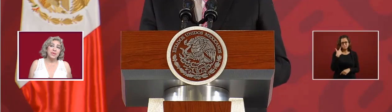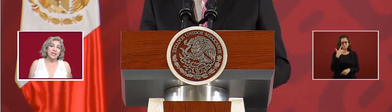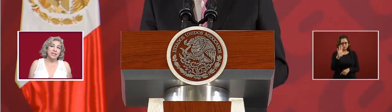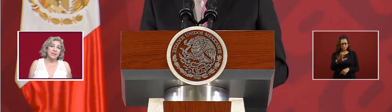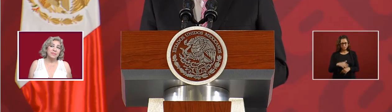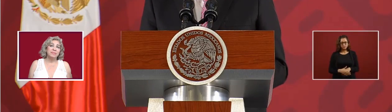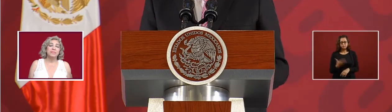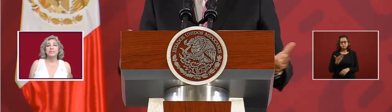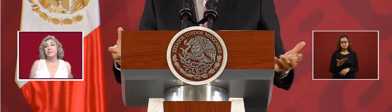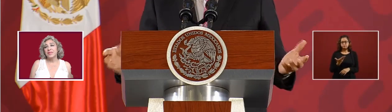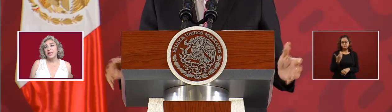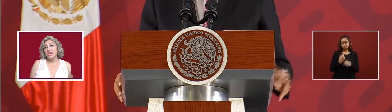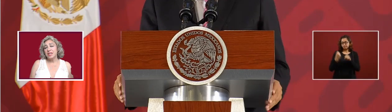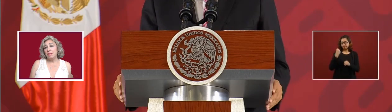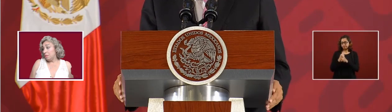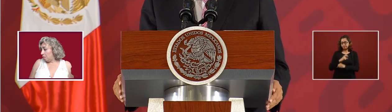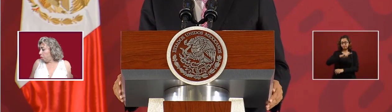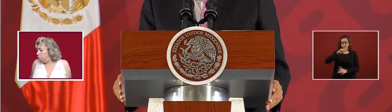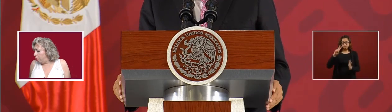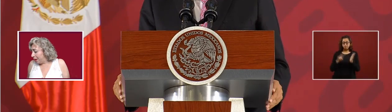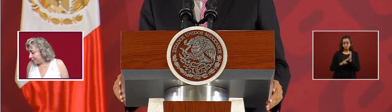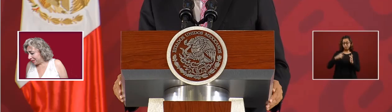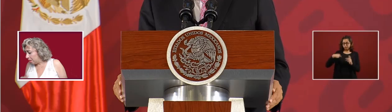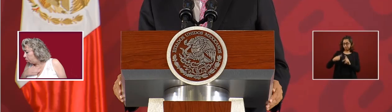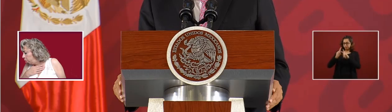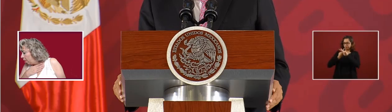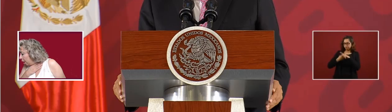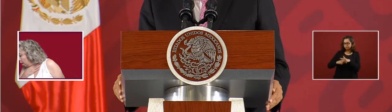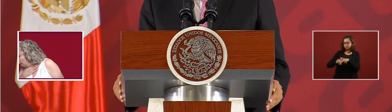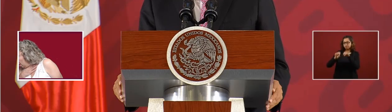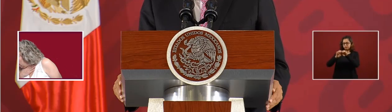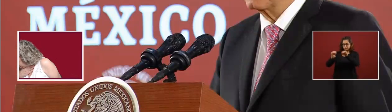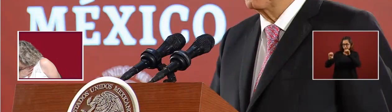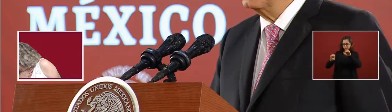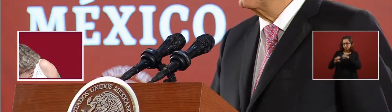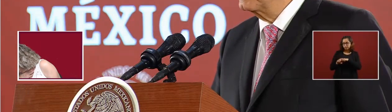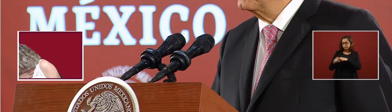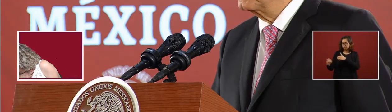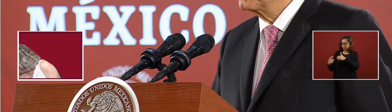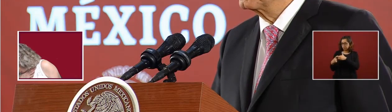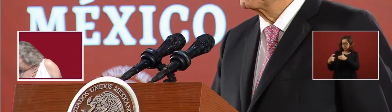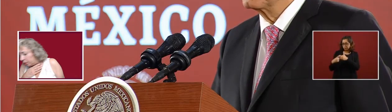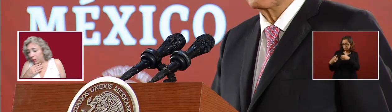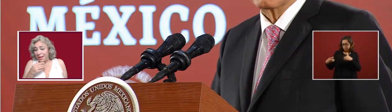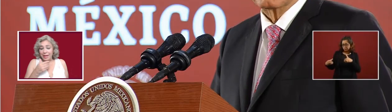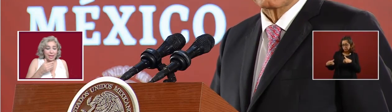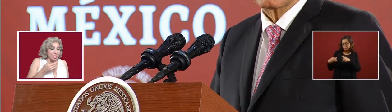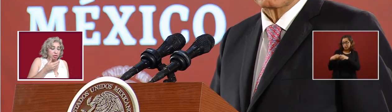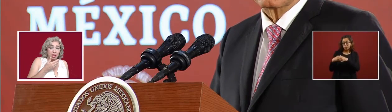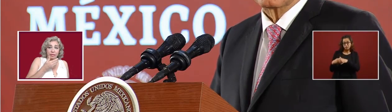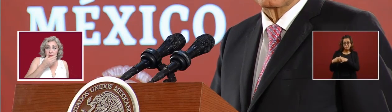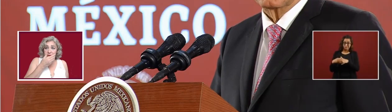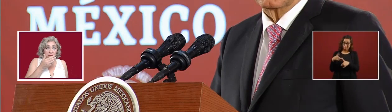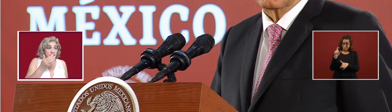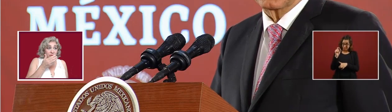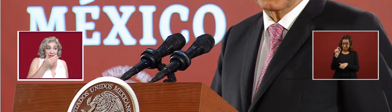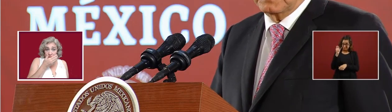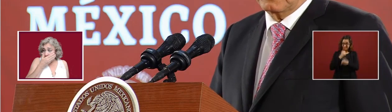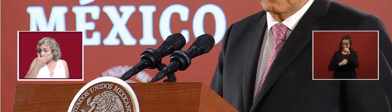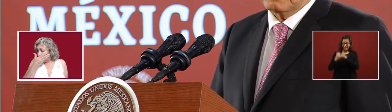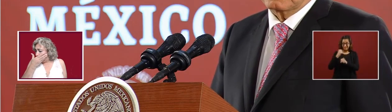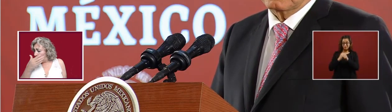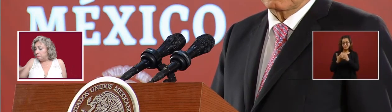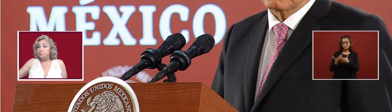the government, in, I mean, when I entered the government in